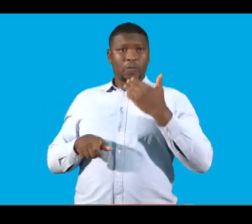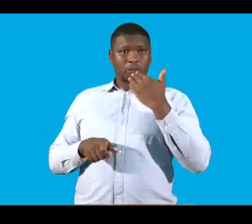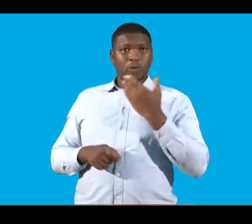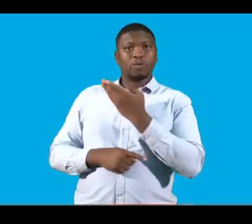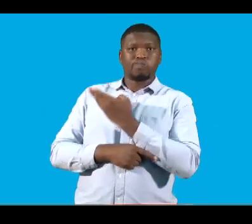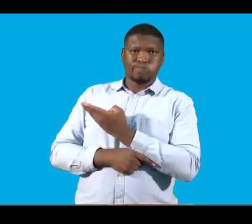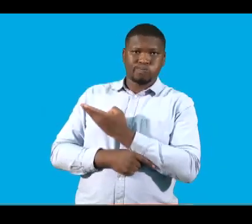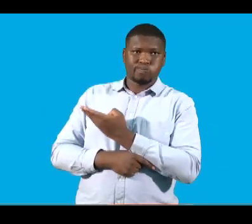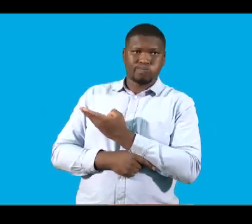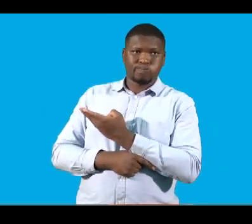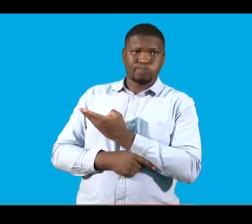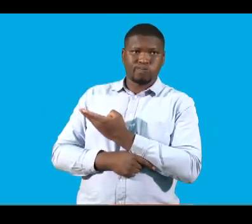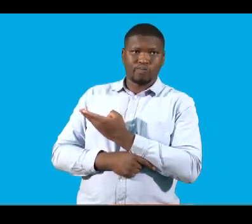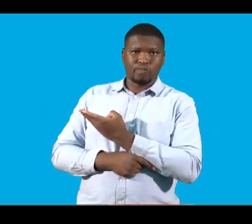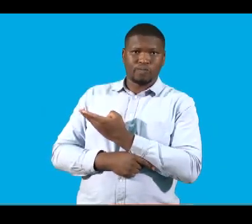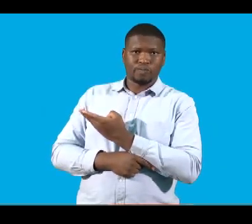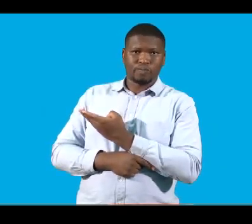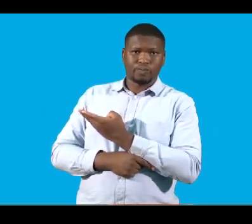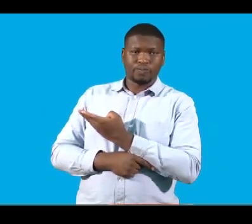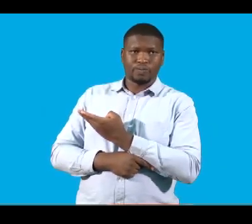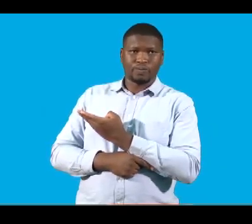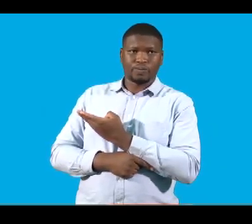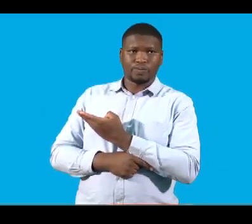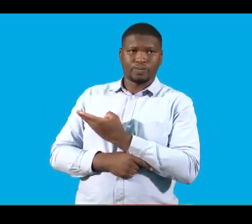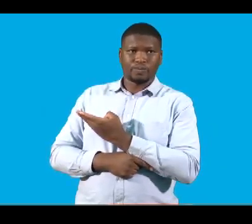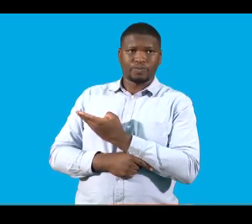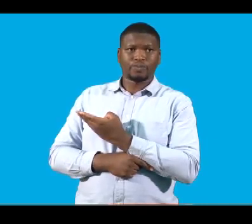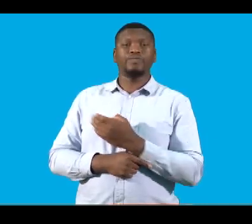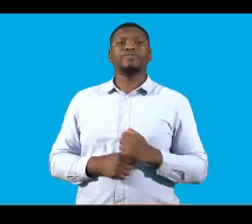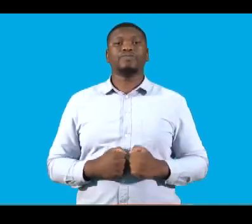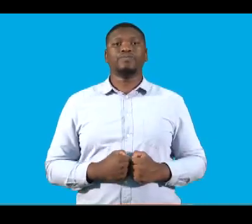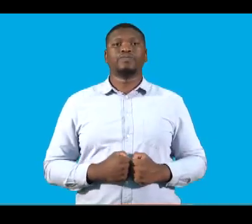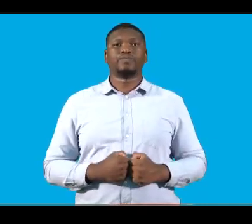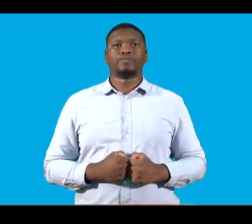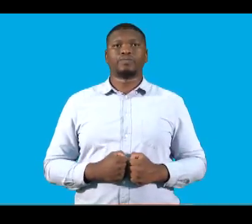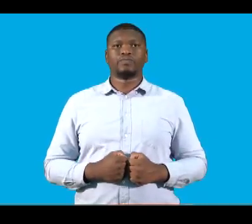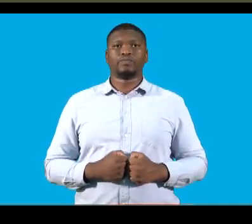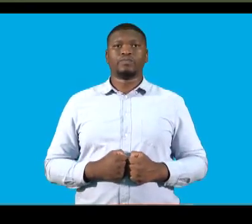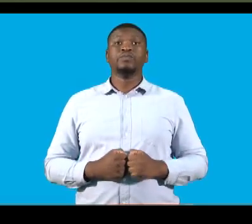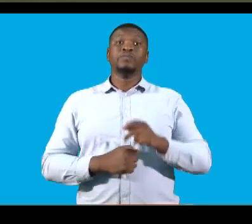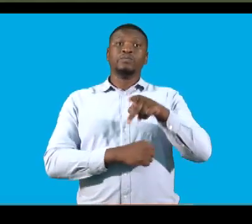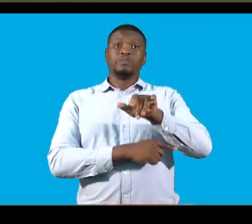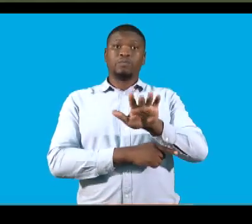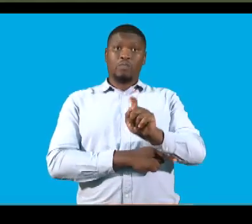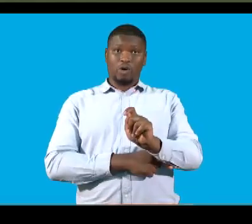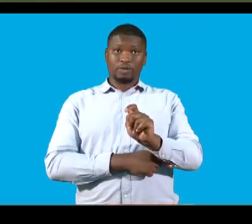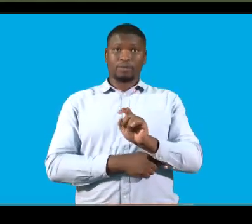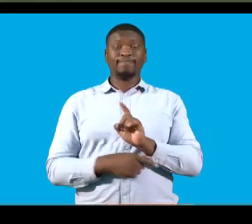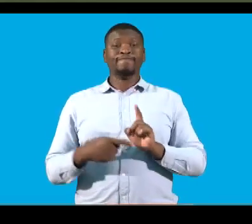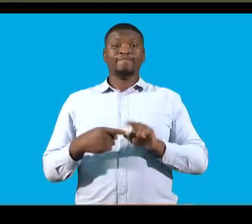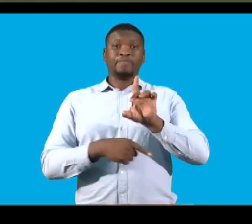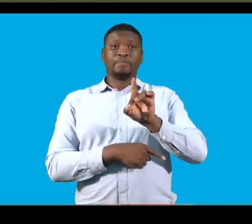Dorian, Lord Henry, Basil, Sybil, James Vane, and Alan Campbell. The